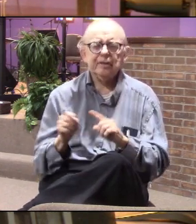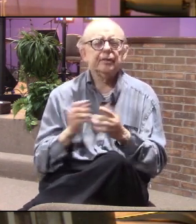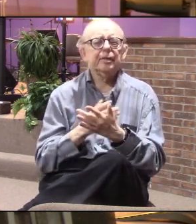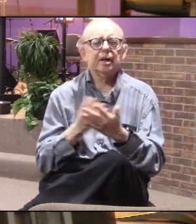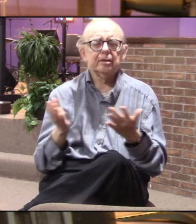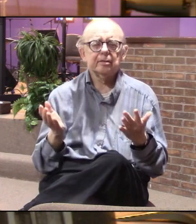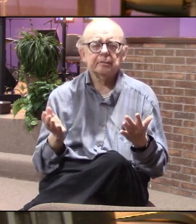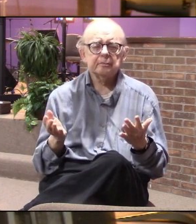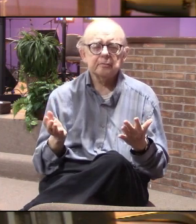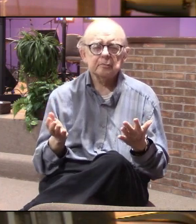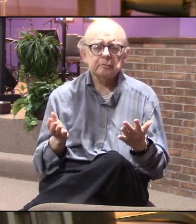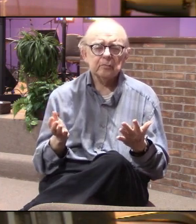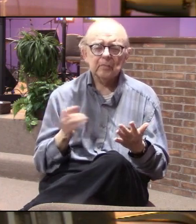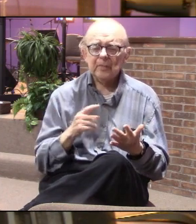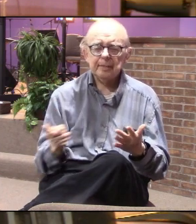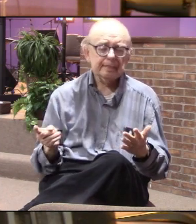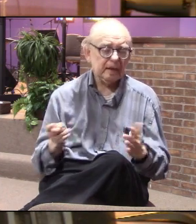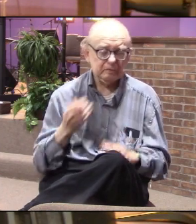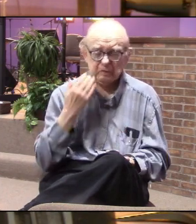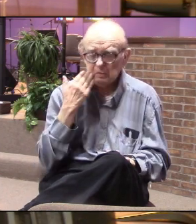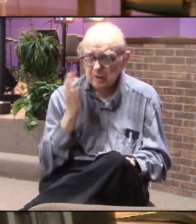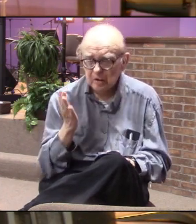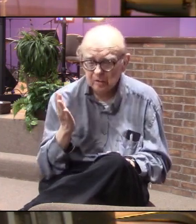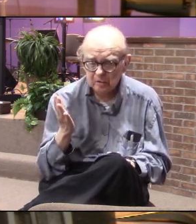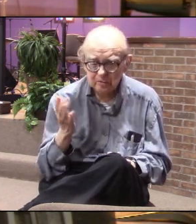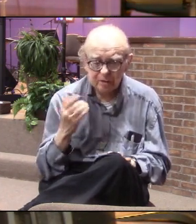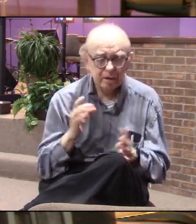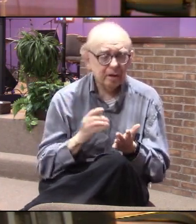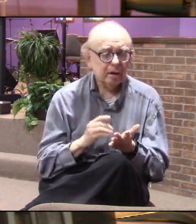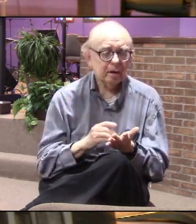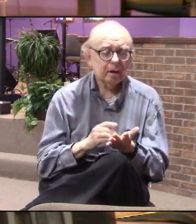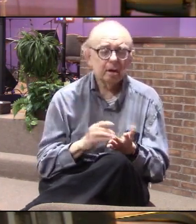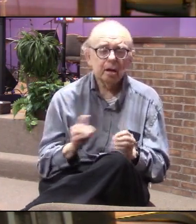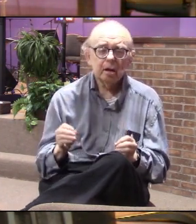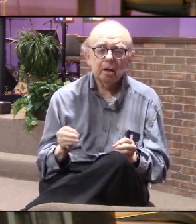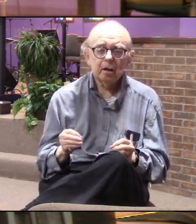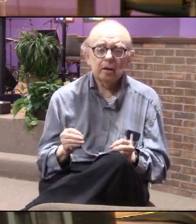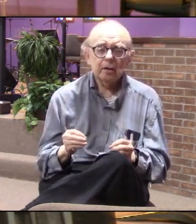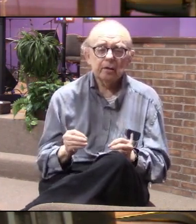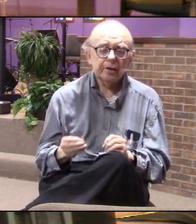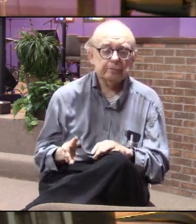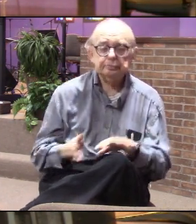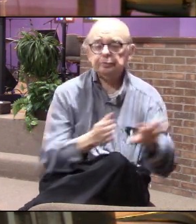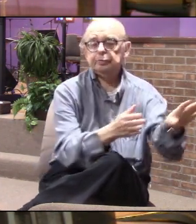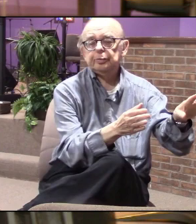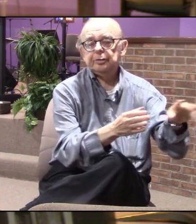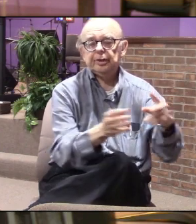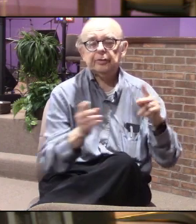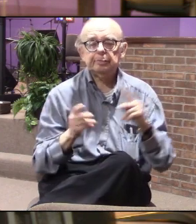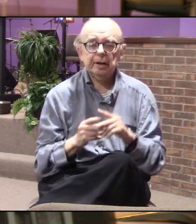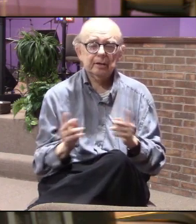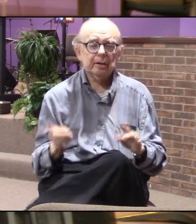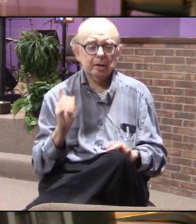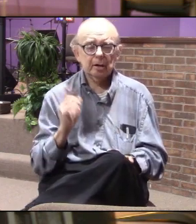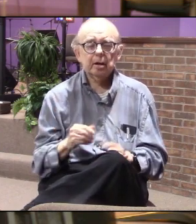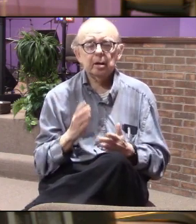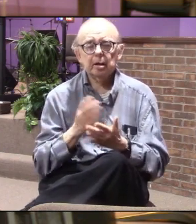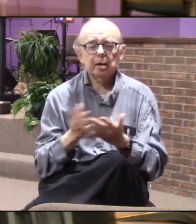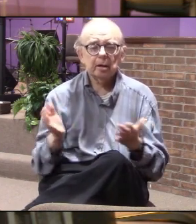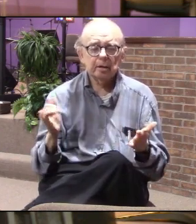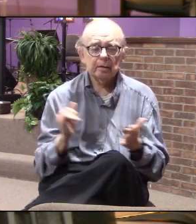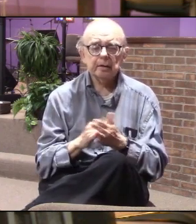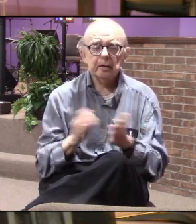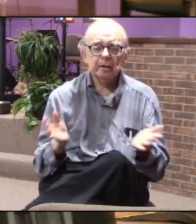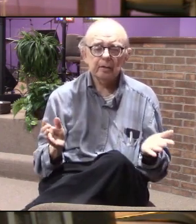things. They have no clue. So what do? They just shove them off somewhere. And I said, we need something. And